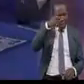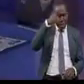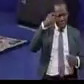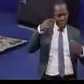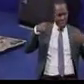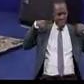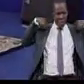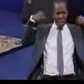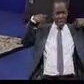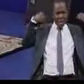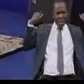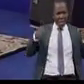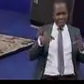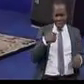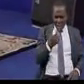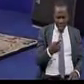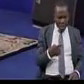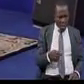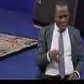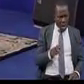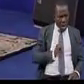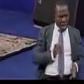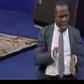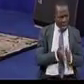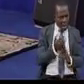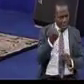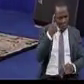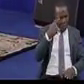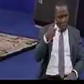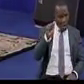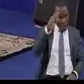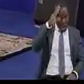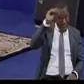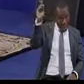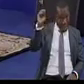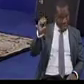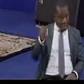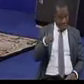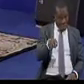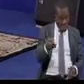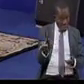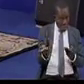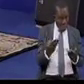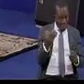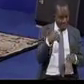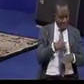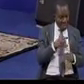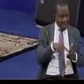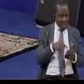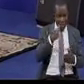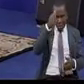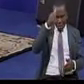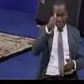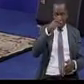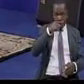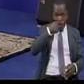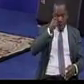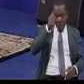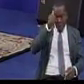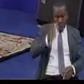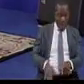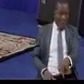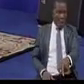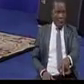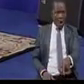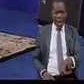this little boy, you want to waste his life. He became more angry. You know, these people